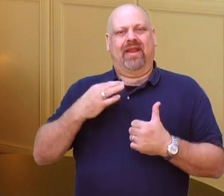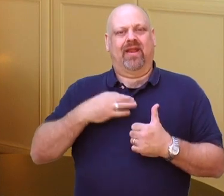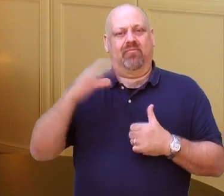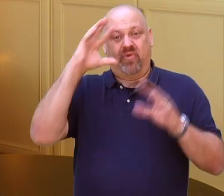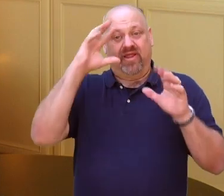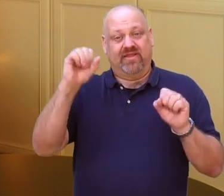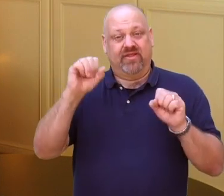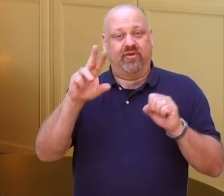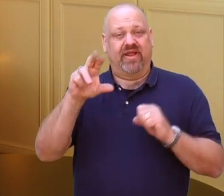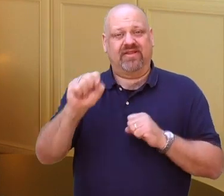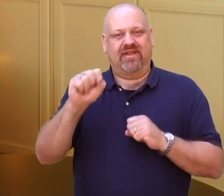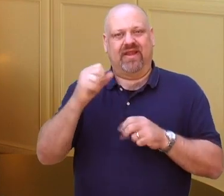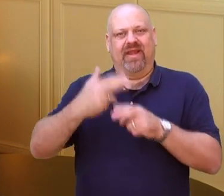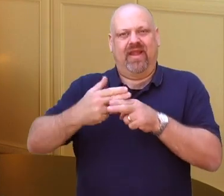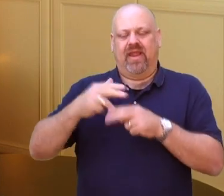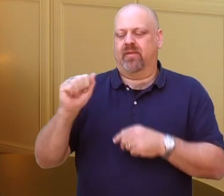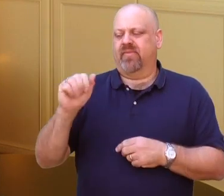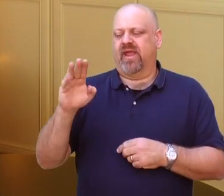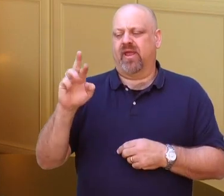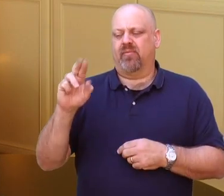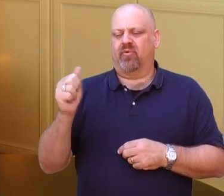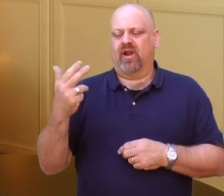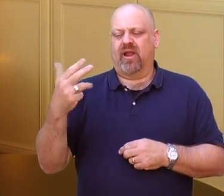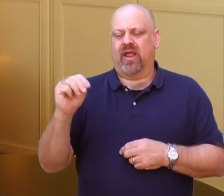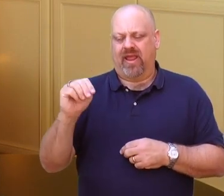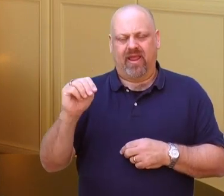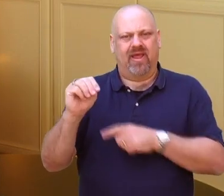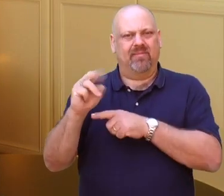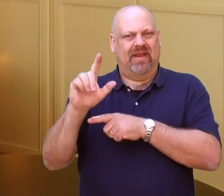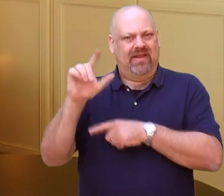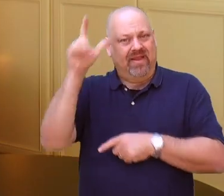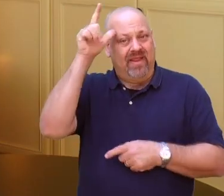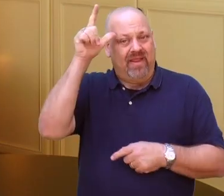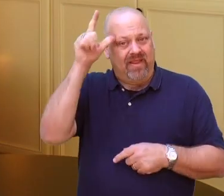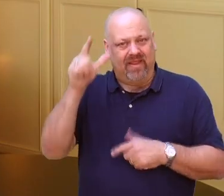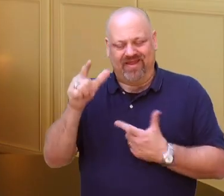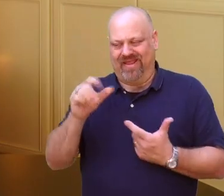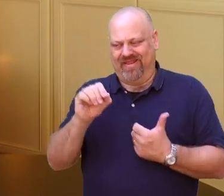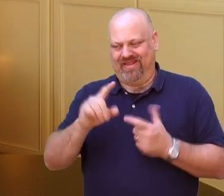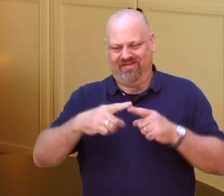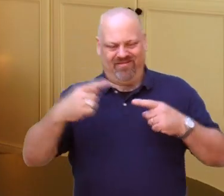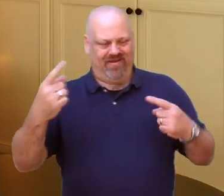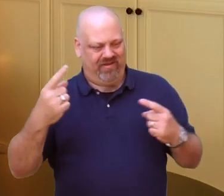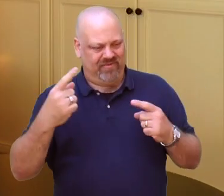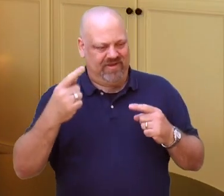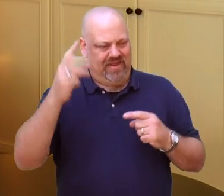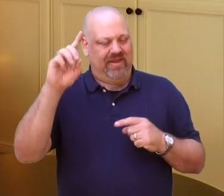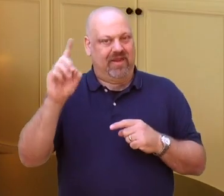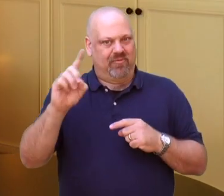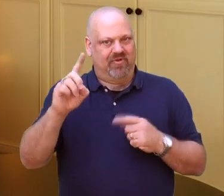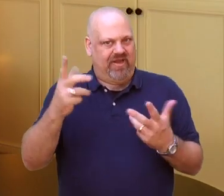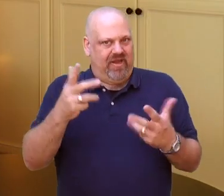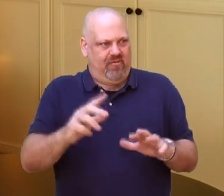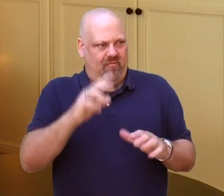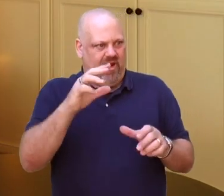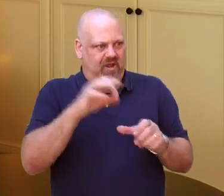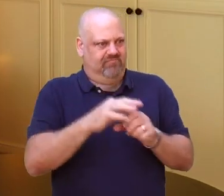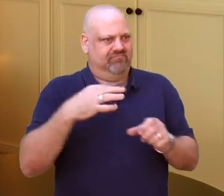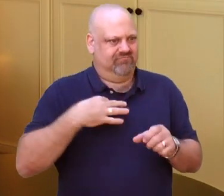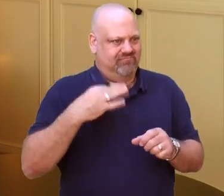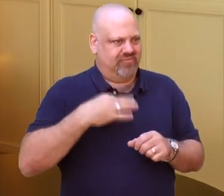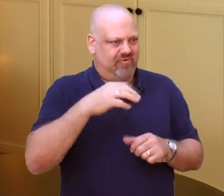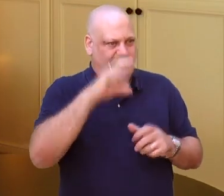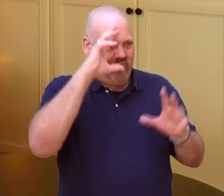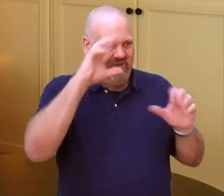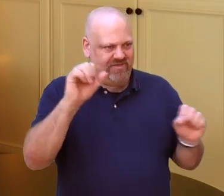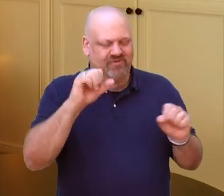States by the name of Abraham Lincoln, and the opposing party, the Democrats, didn't want him to be elected as president, so they